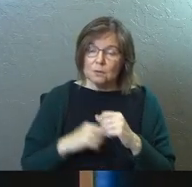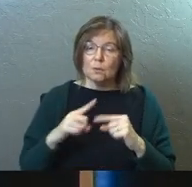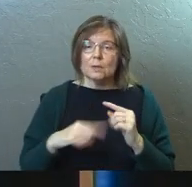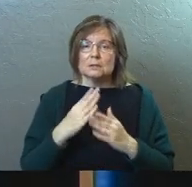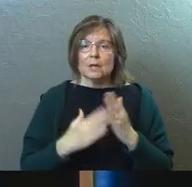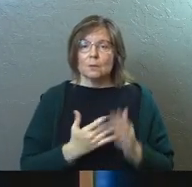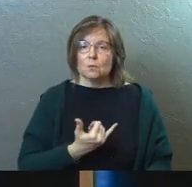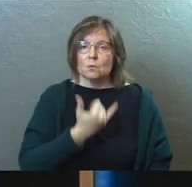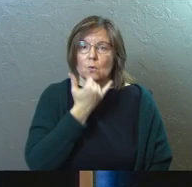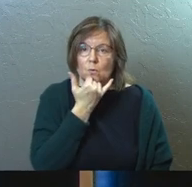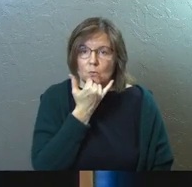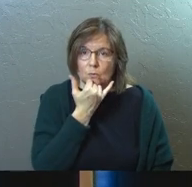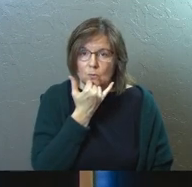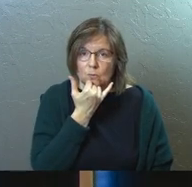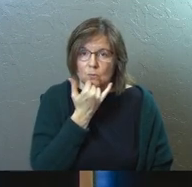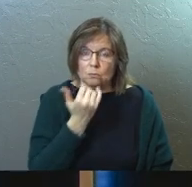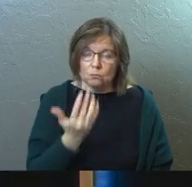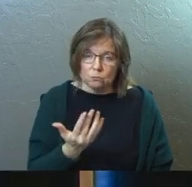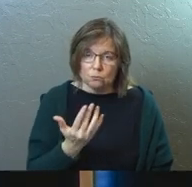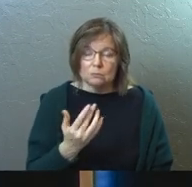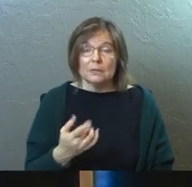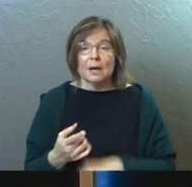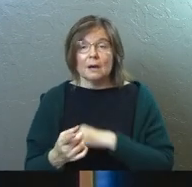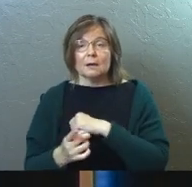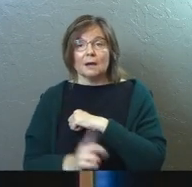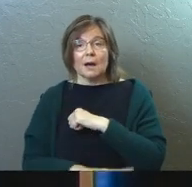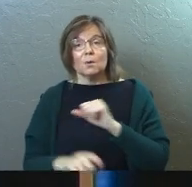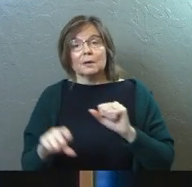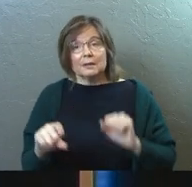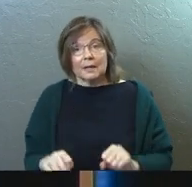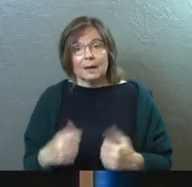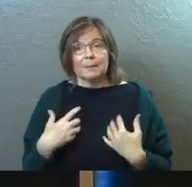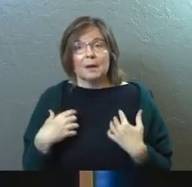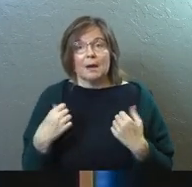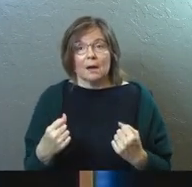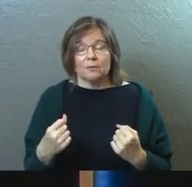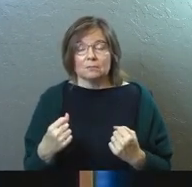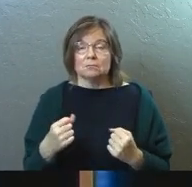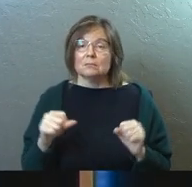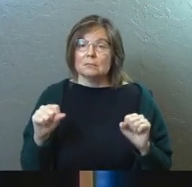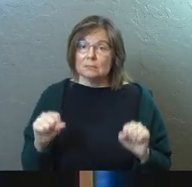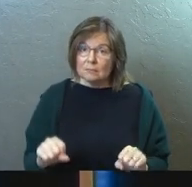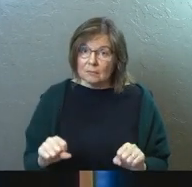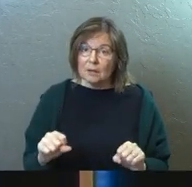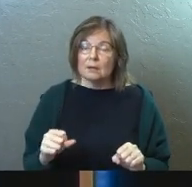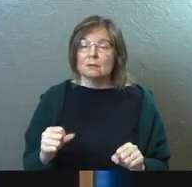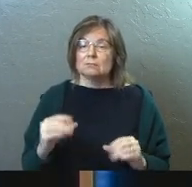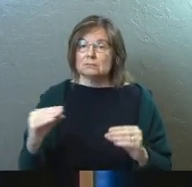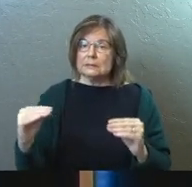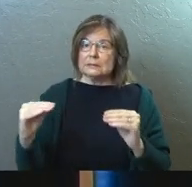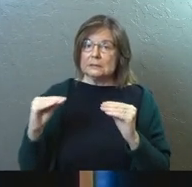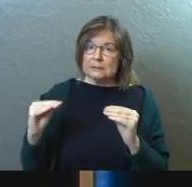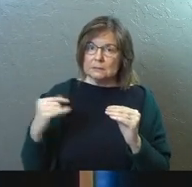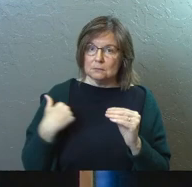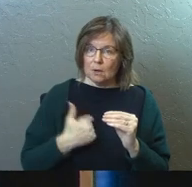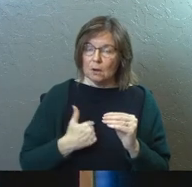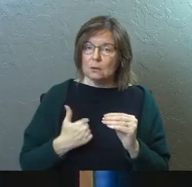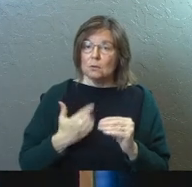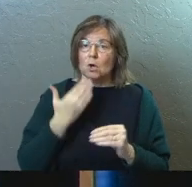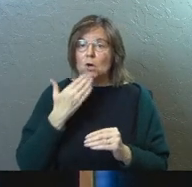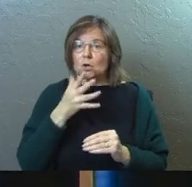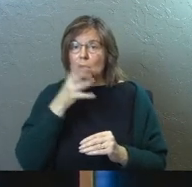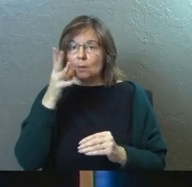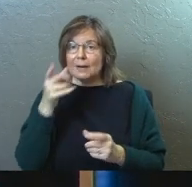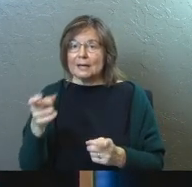someone does the wrong thing. And consequences can be healthy. Consequences can teach us. A good